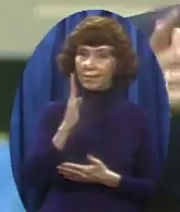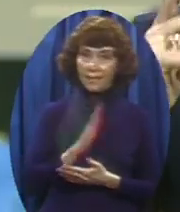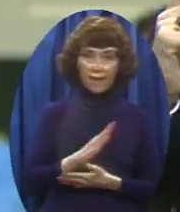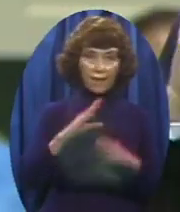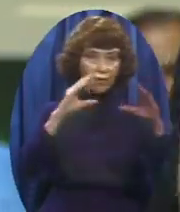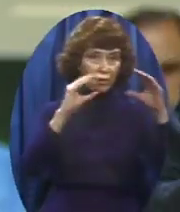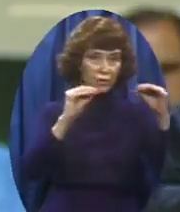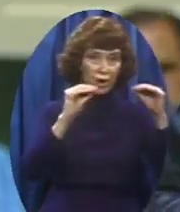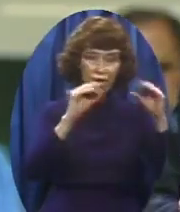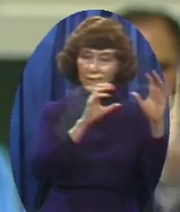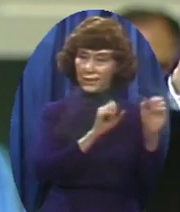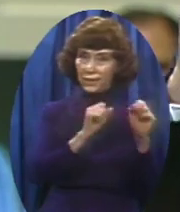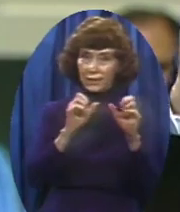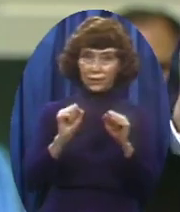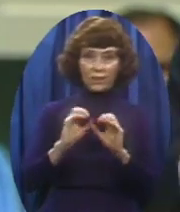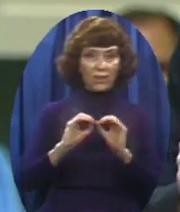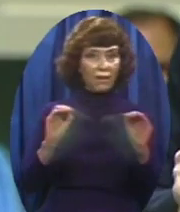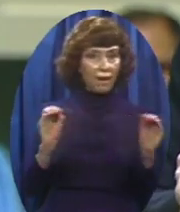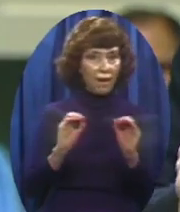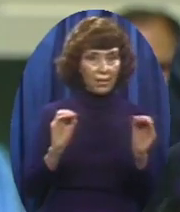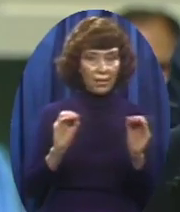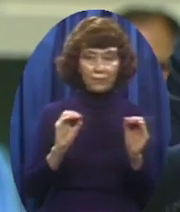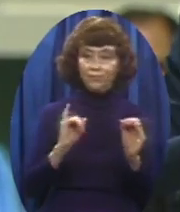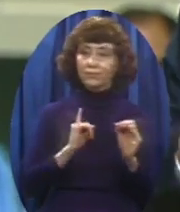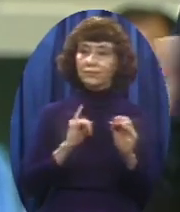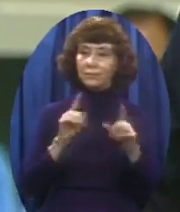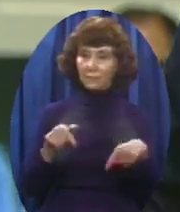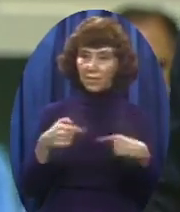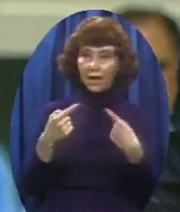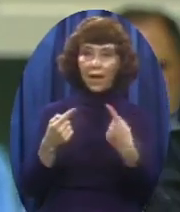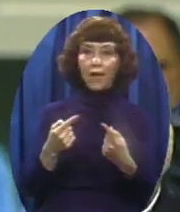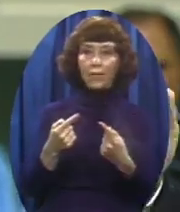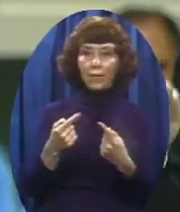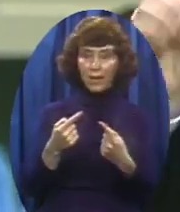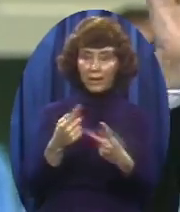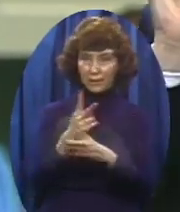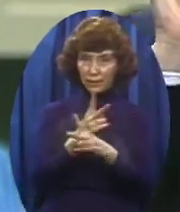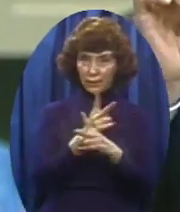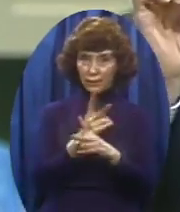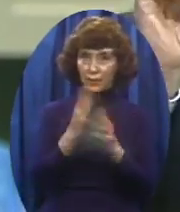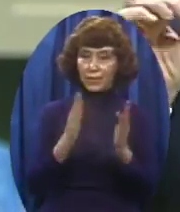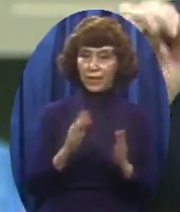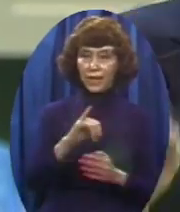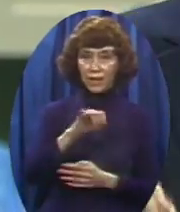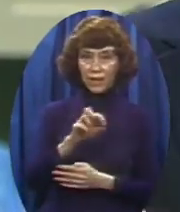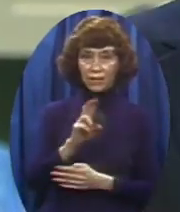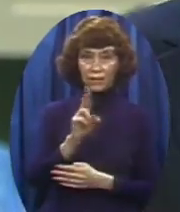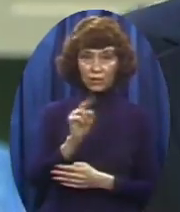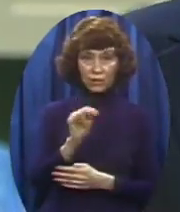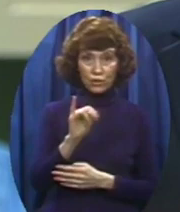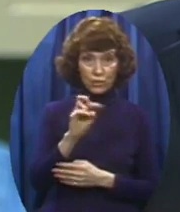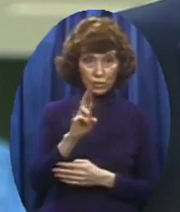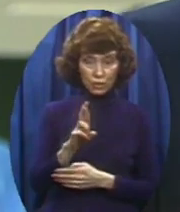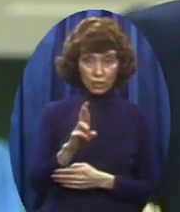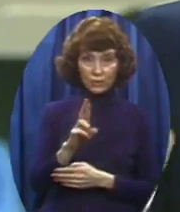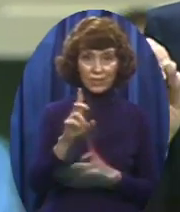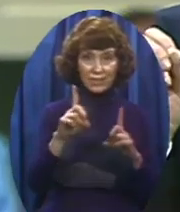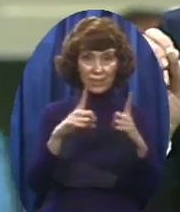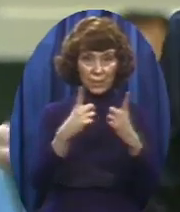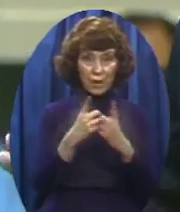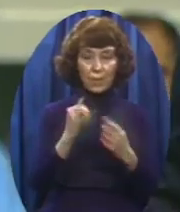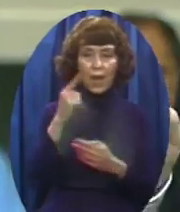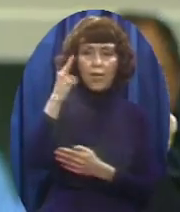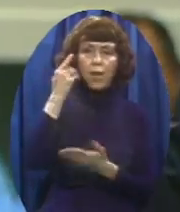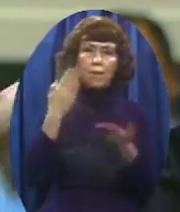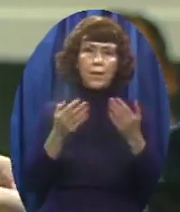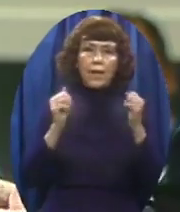so I went to the superintendent of the junior department, ages 9, 10, and 11, and I thought maybe I could teach a class of 11-year-old boys and